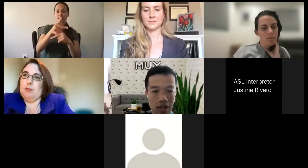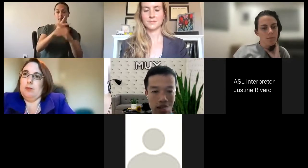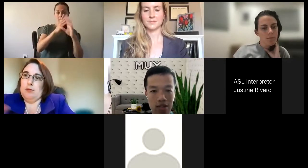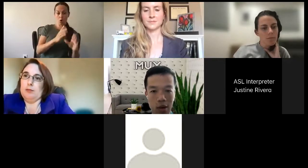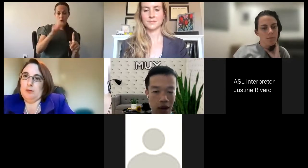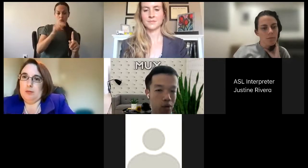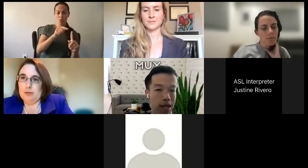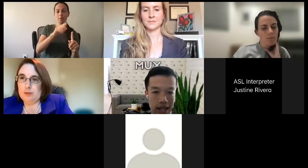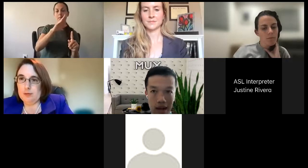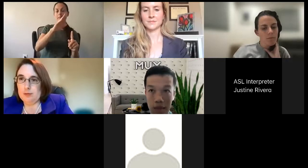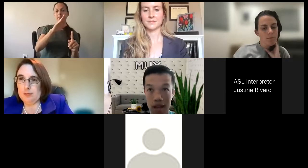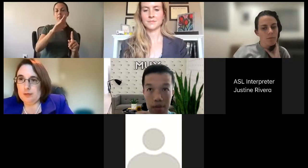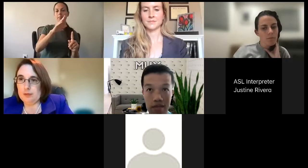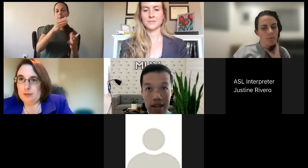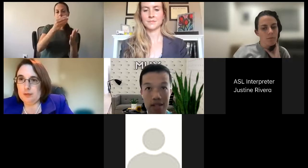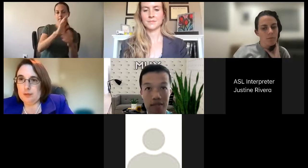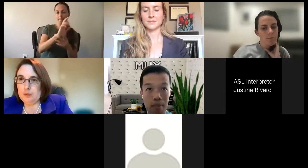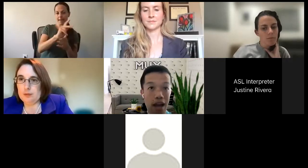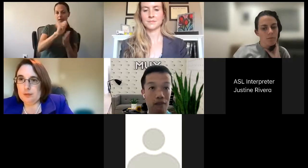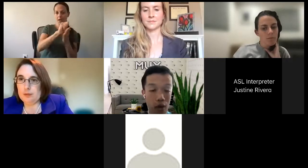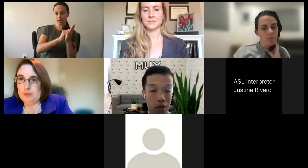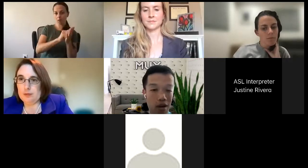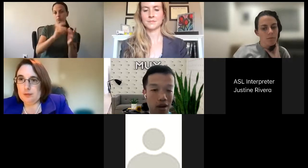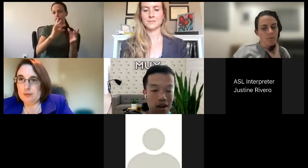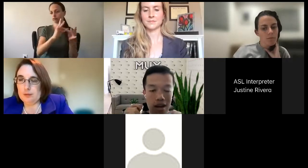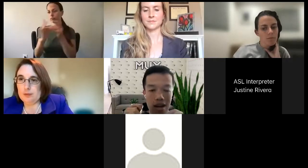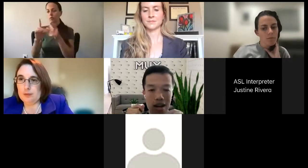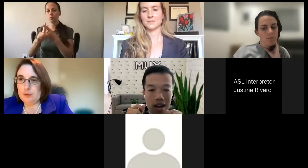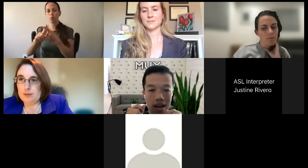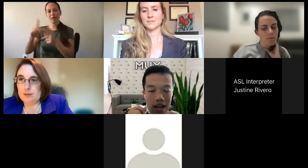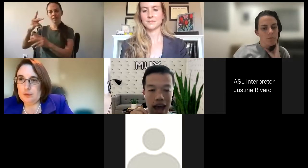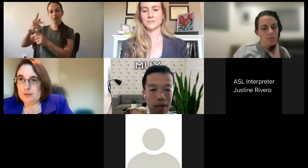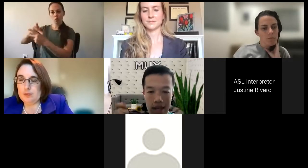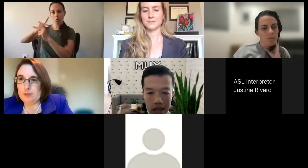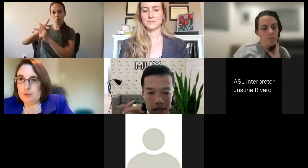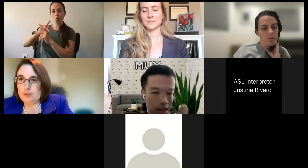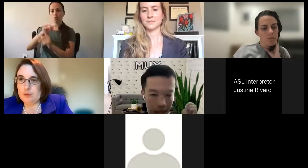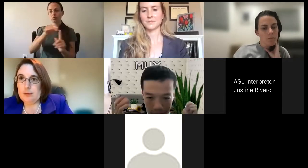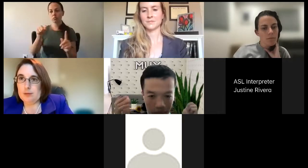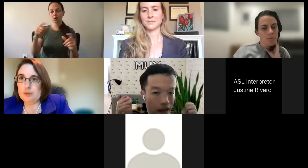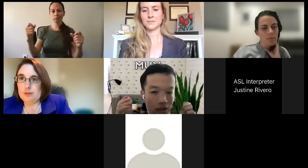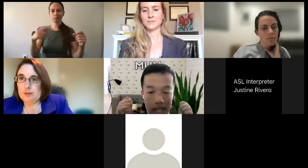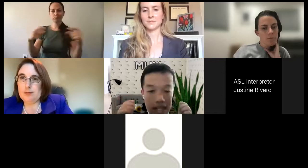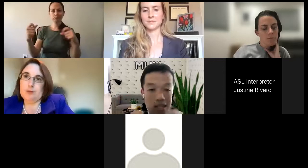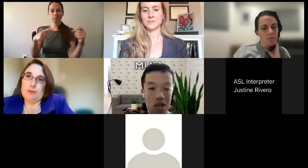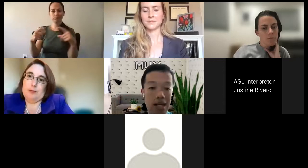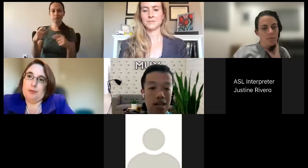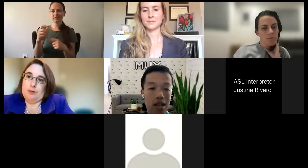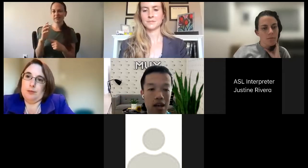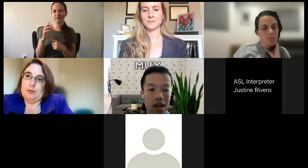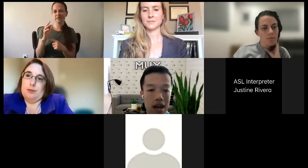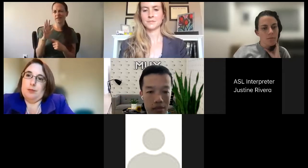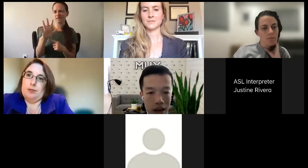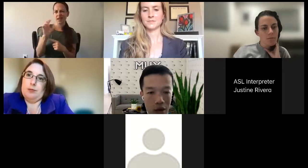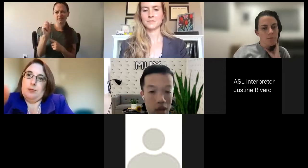application, and things that would otherwise take maybe a couple of days for back and forth to occur can happen in like 5 or 10 seconds